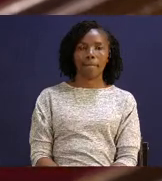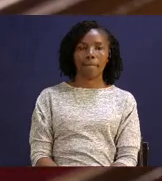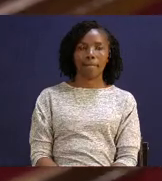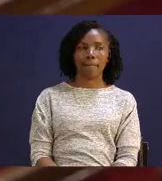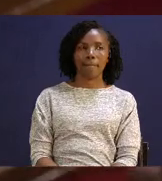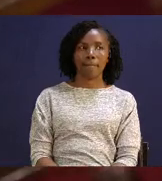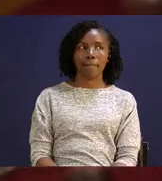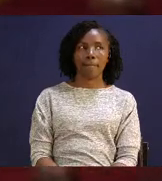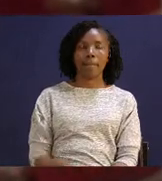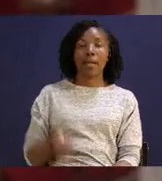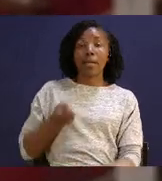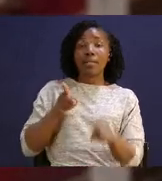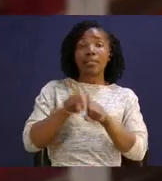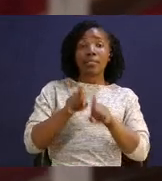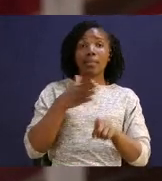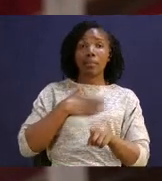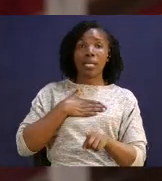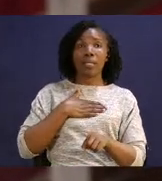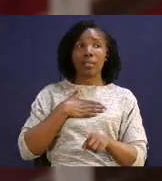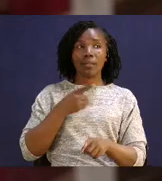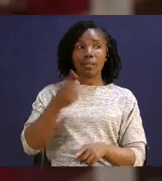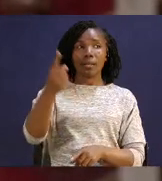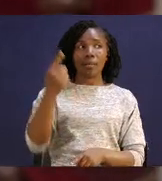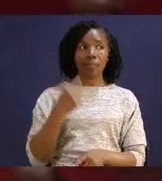My sister, come here.